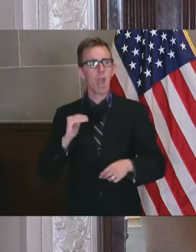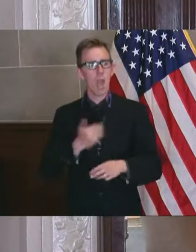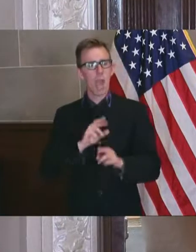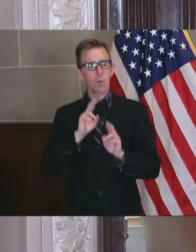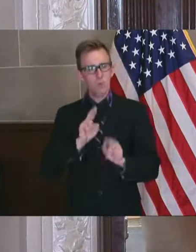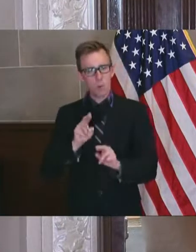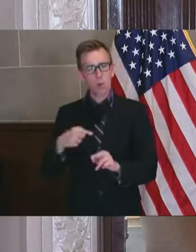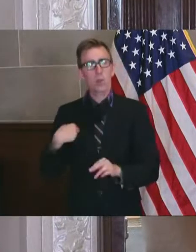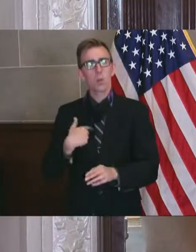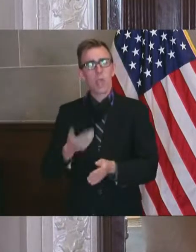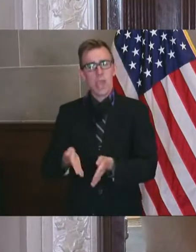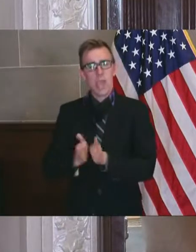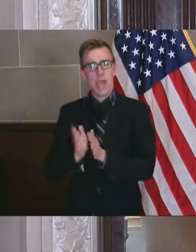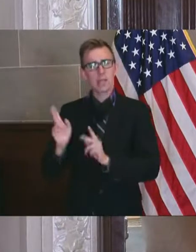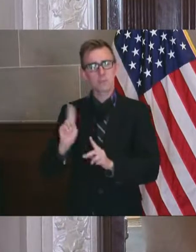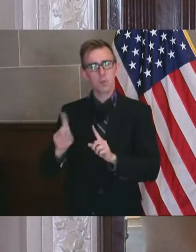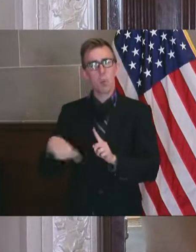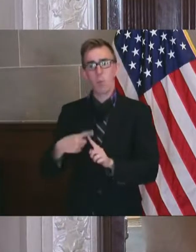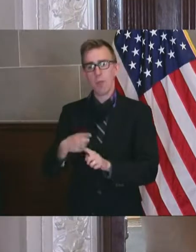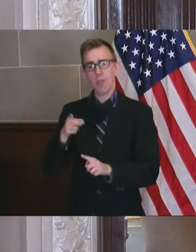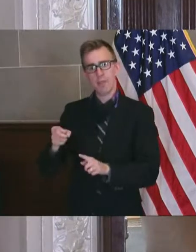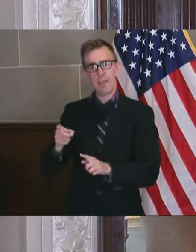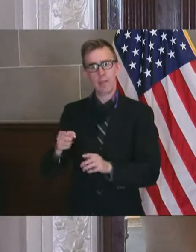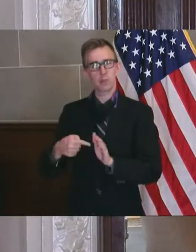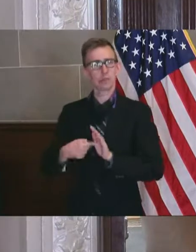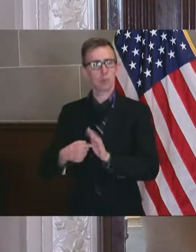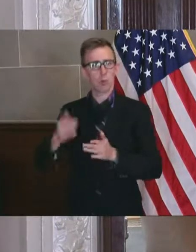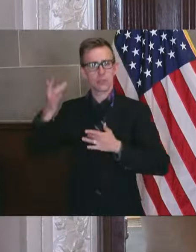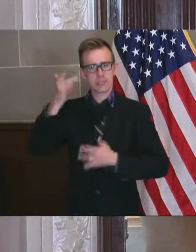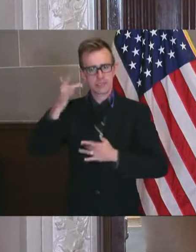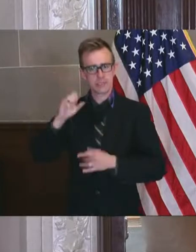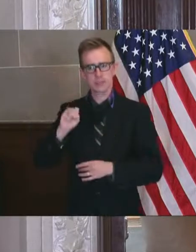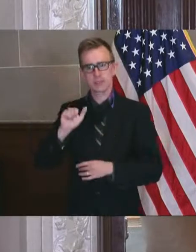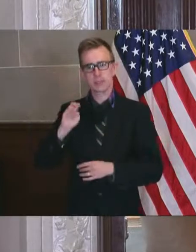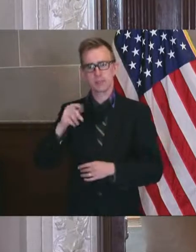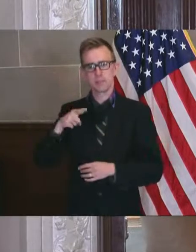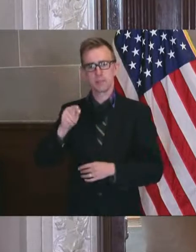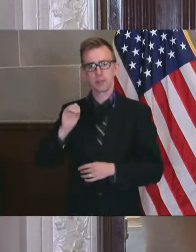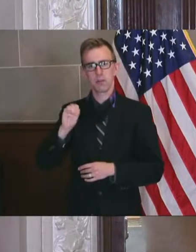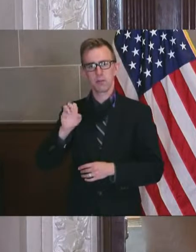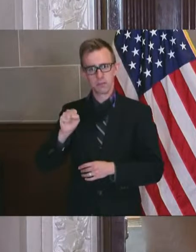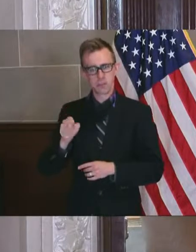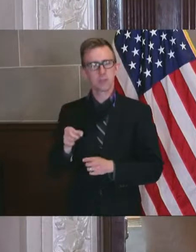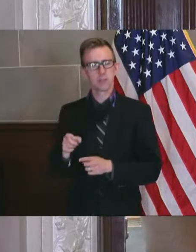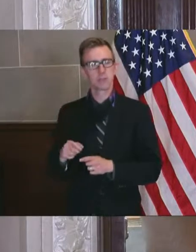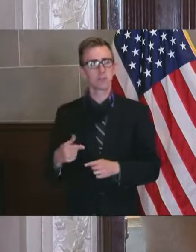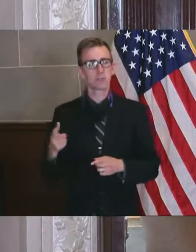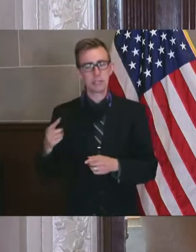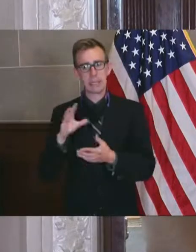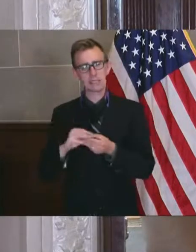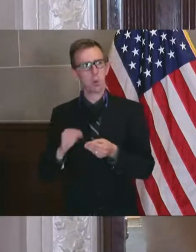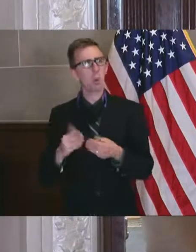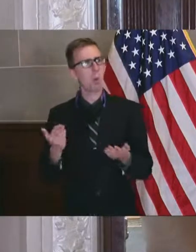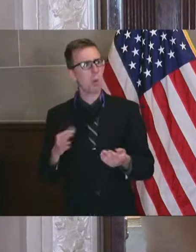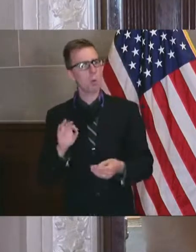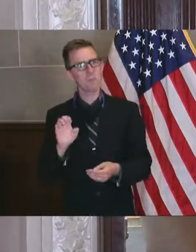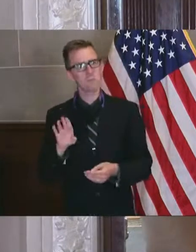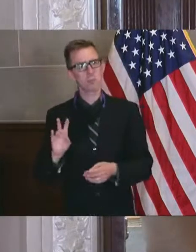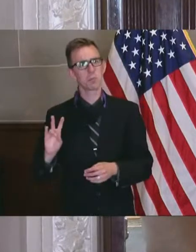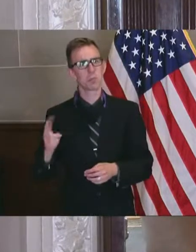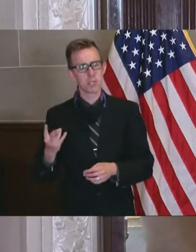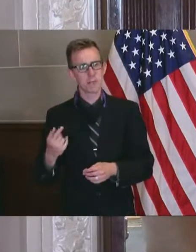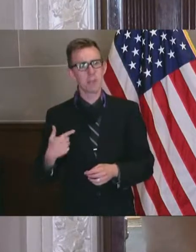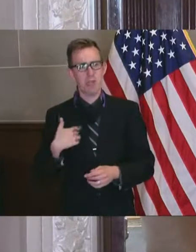we asked people when they were symptomatic. And if they say, by golly, I was symptomatic on February